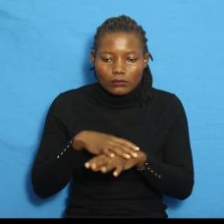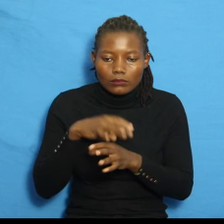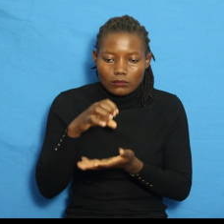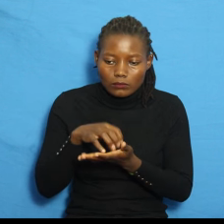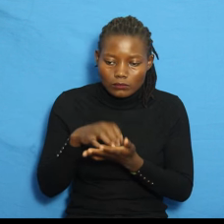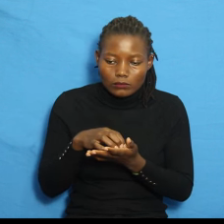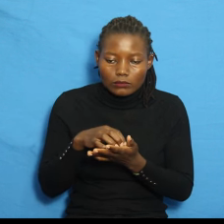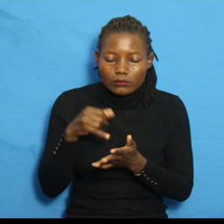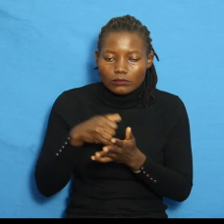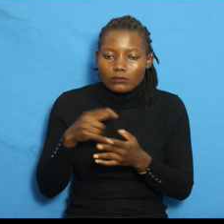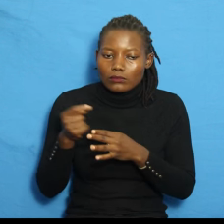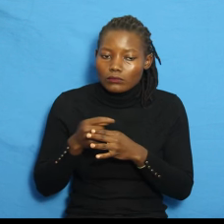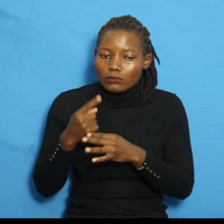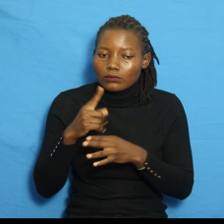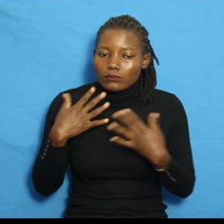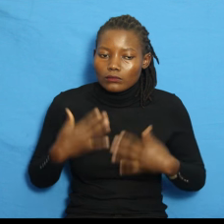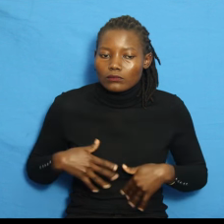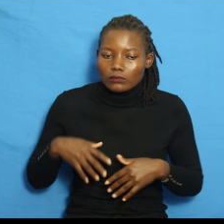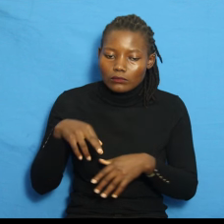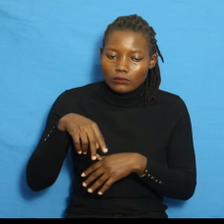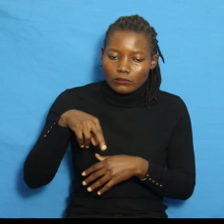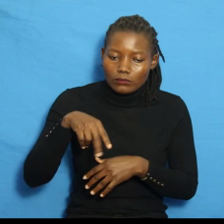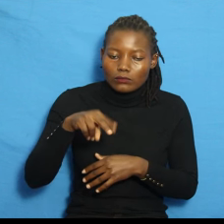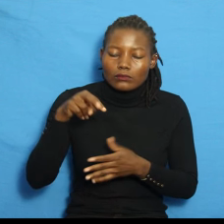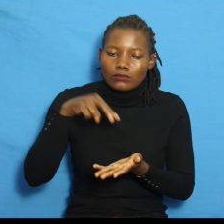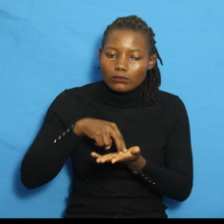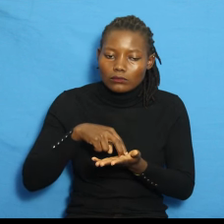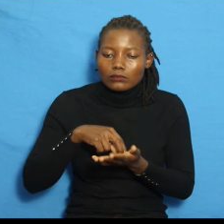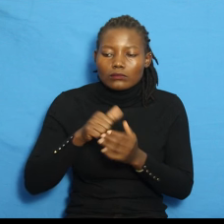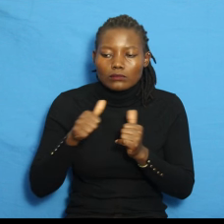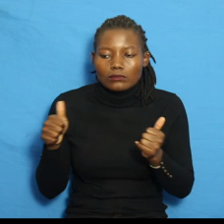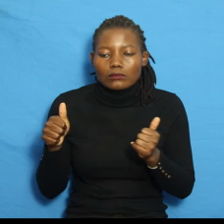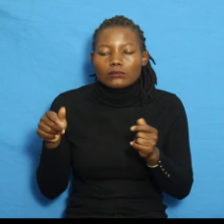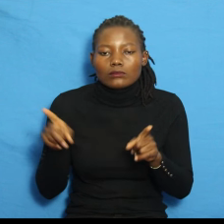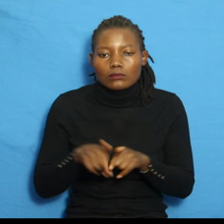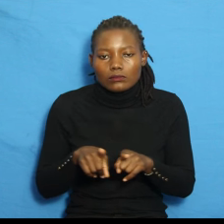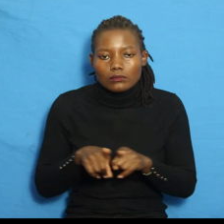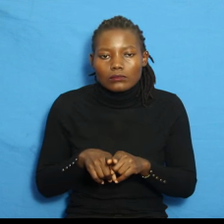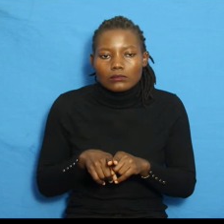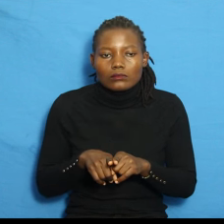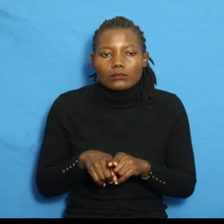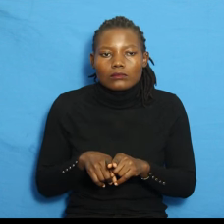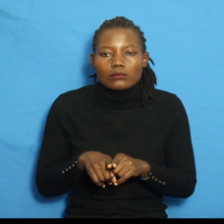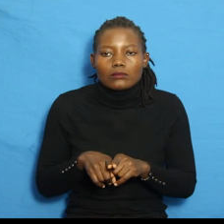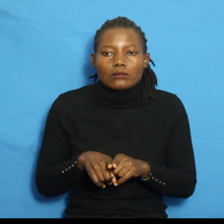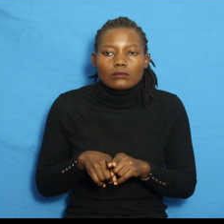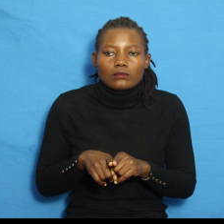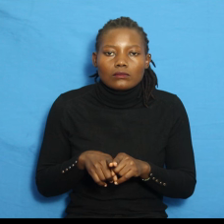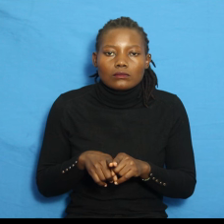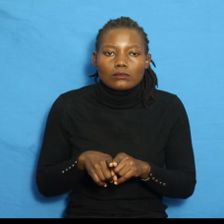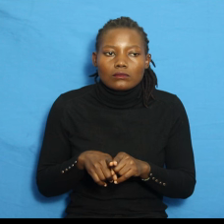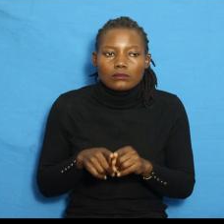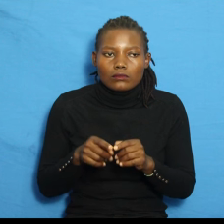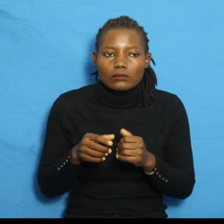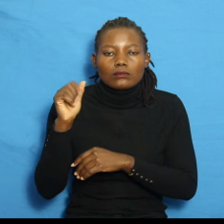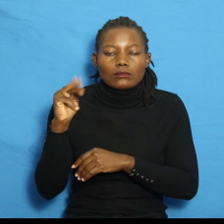your body to stand, walk, and still, and lie so that you place the least strain on the back muscles